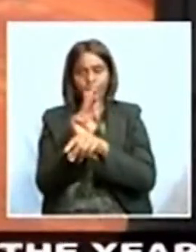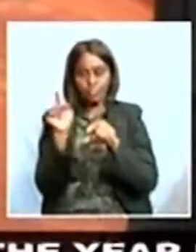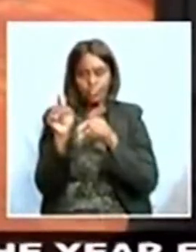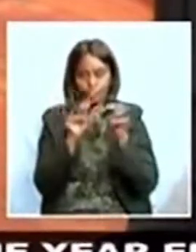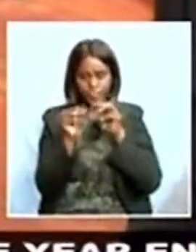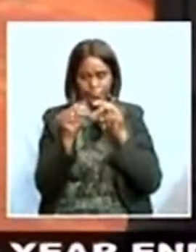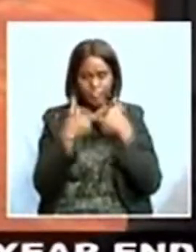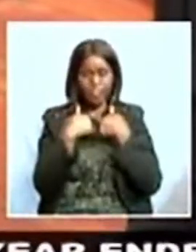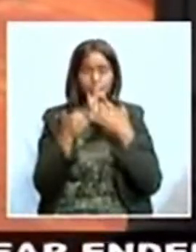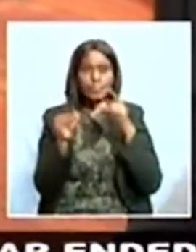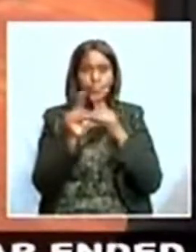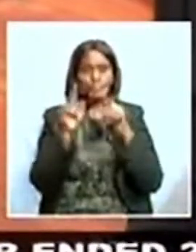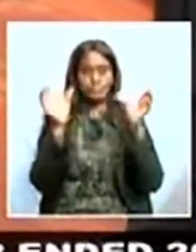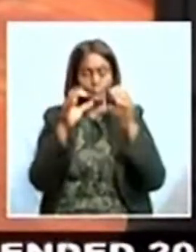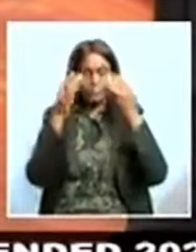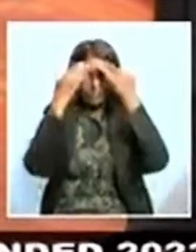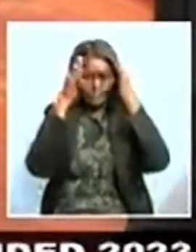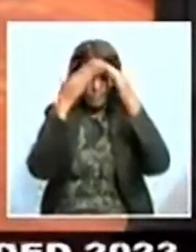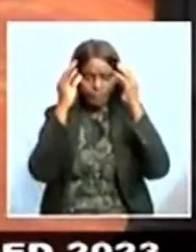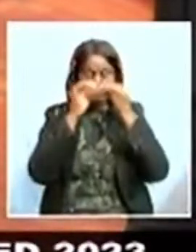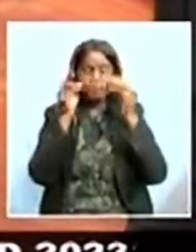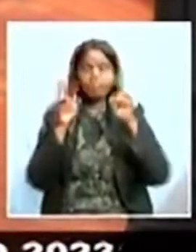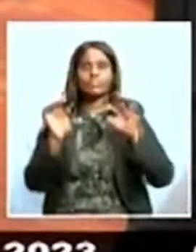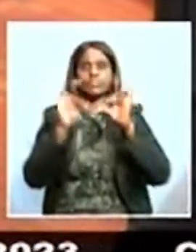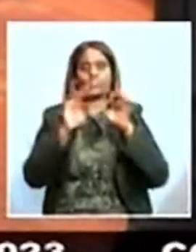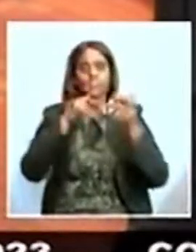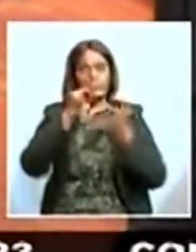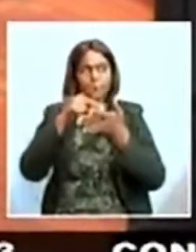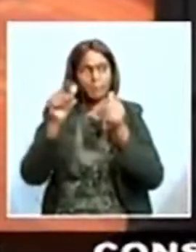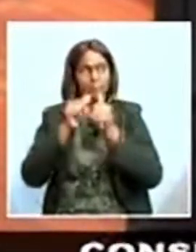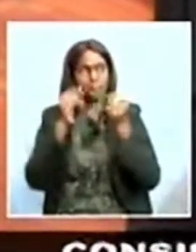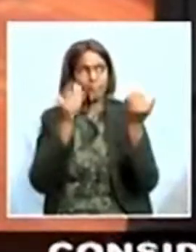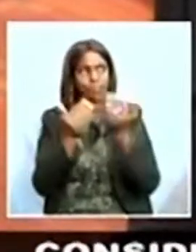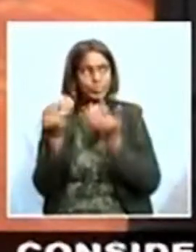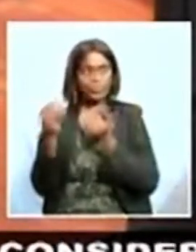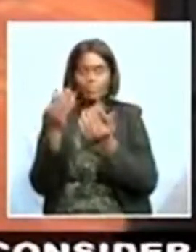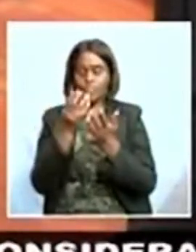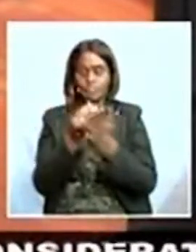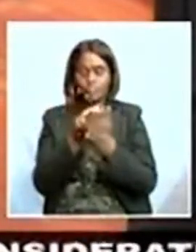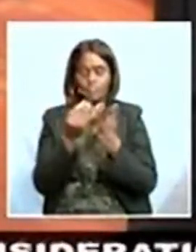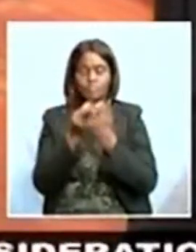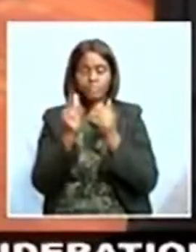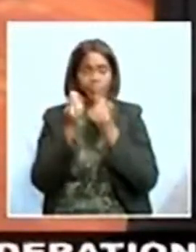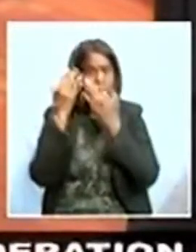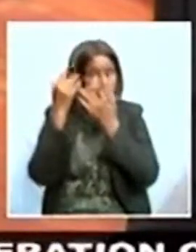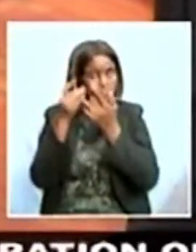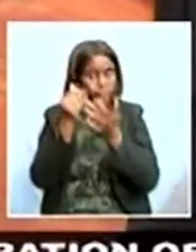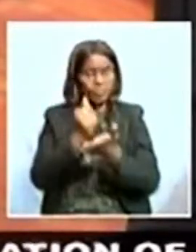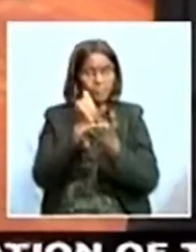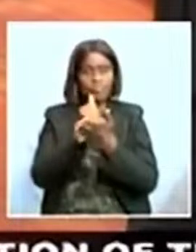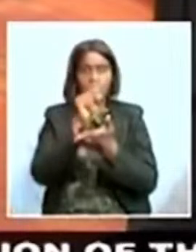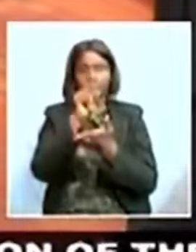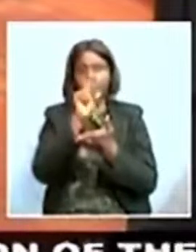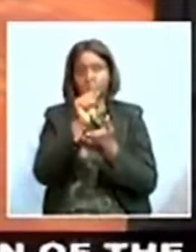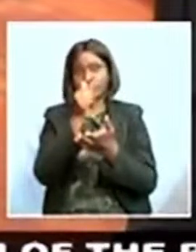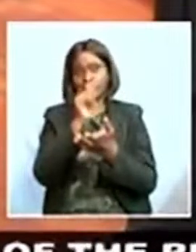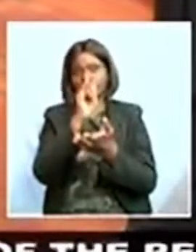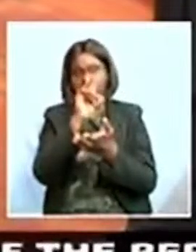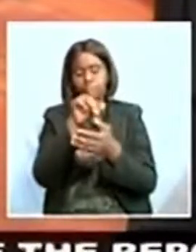Management conducted community sensitization on the importance of paying market and bus station fees with the help of the USAID Local Impact